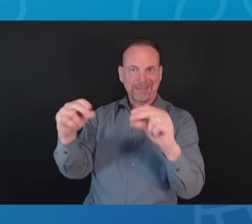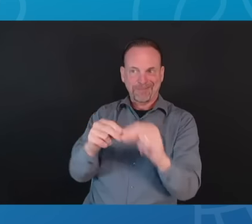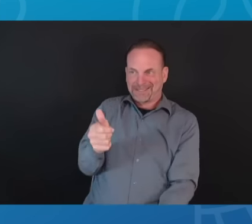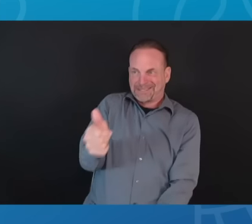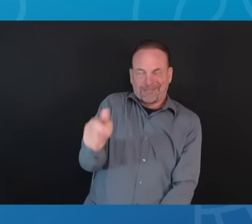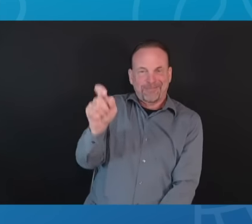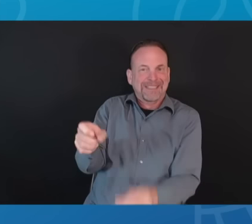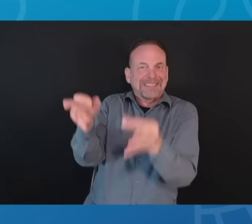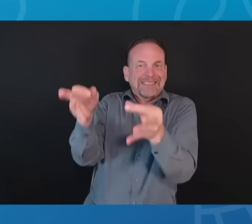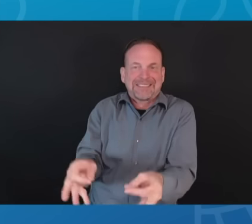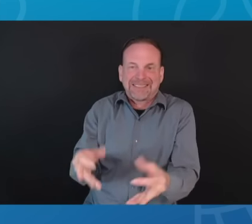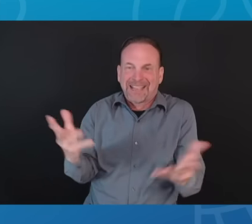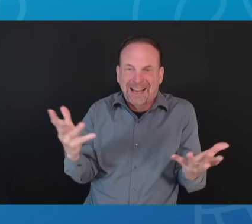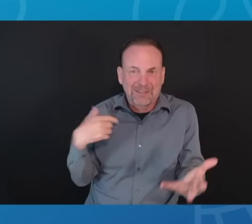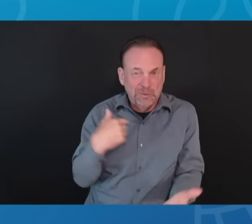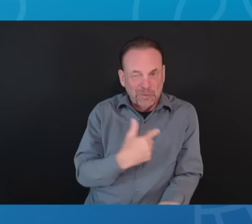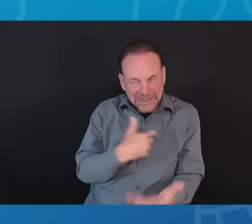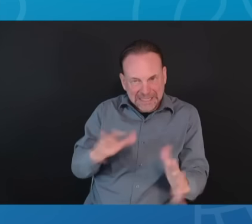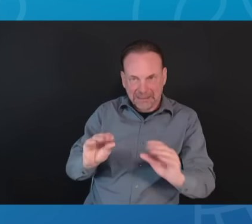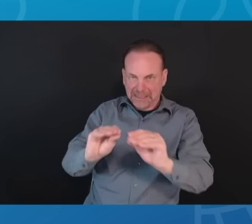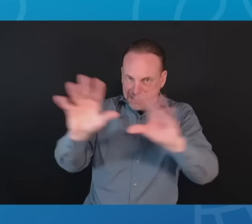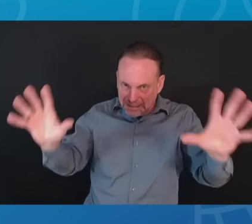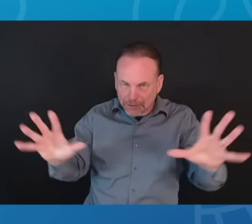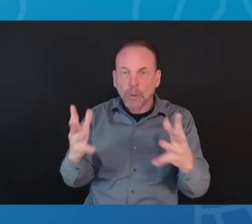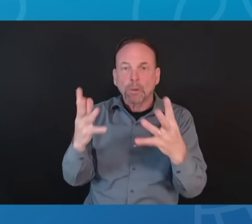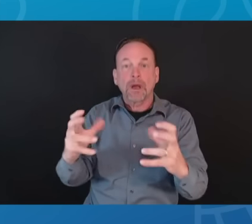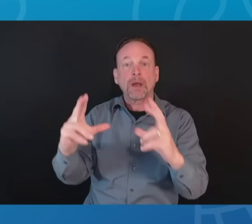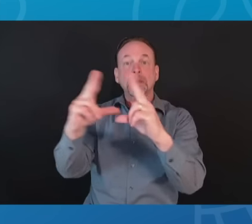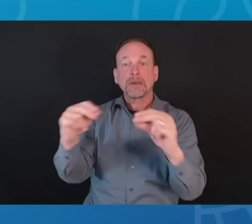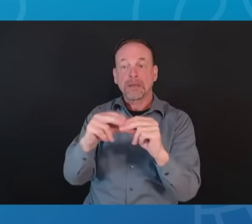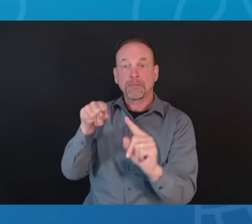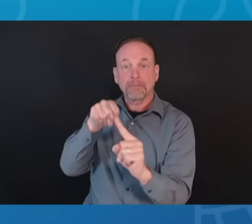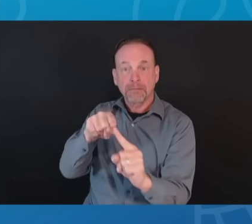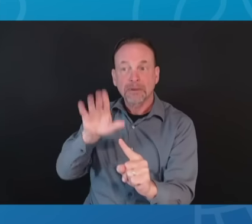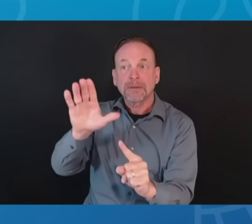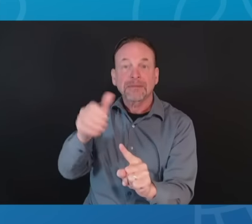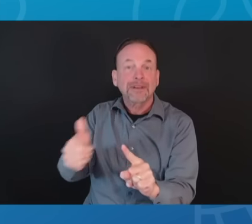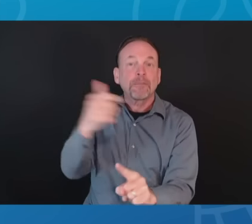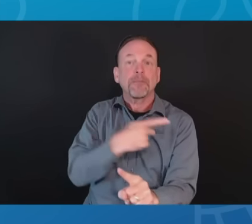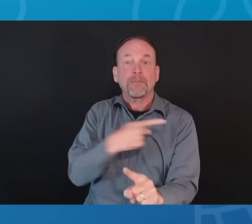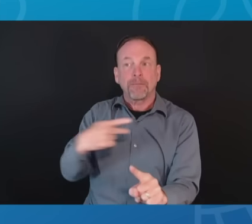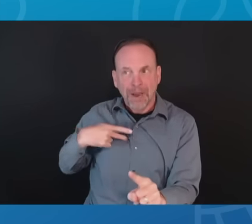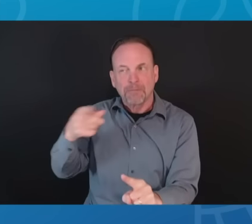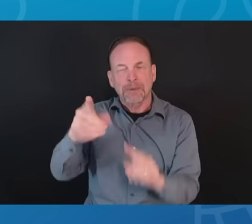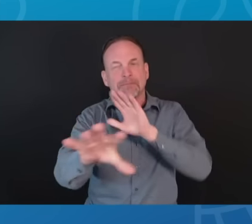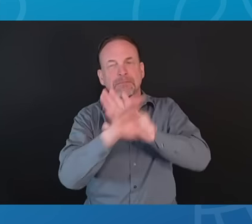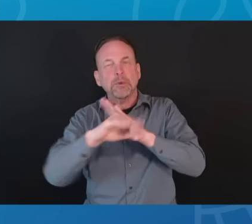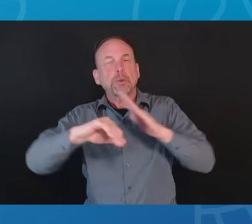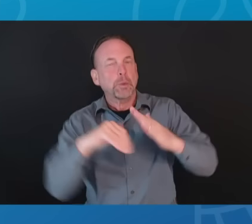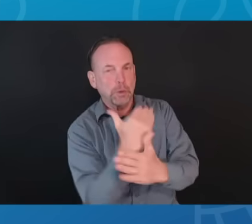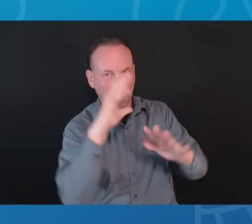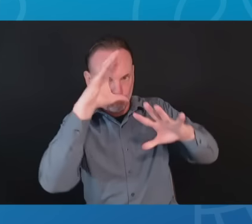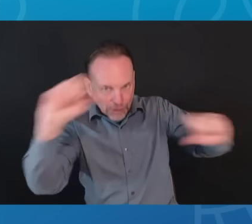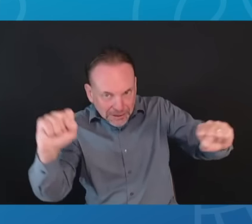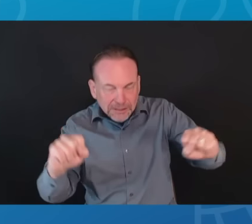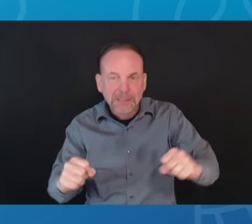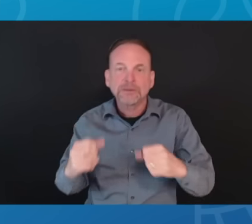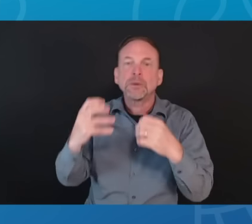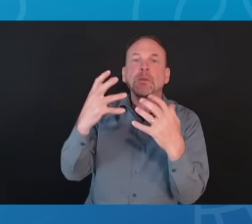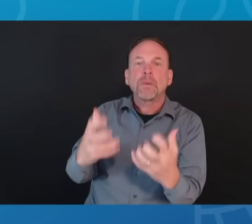elect a new president. We want to see the Lebanese government break the deadlock that that Hezbollah has imposed on